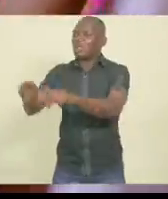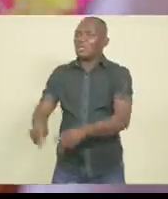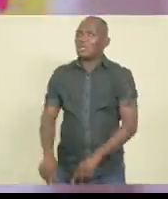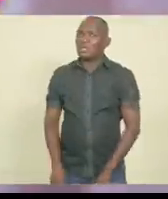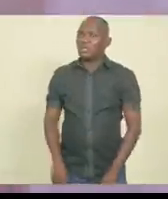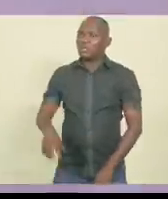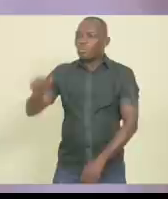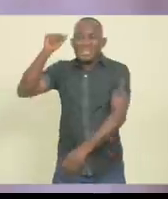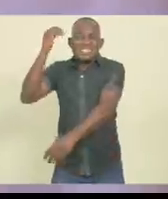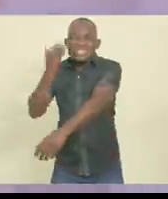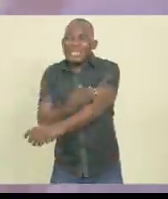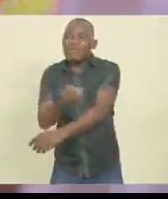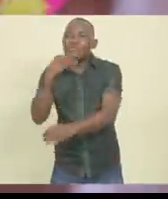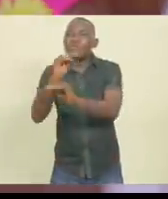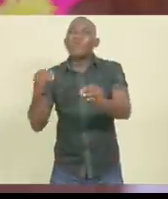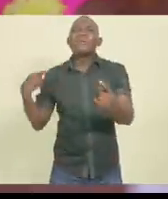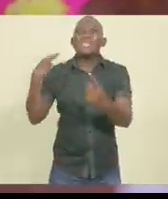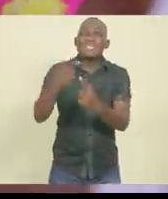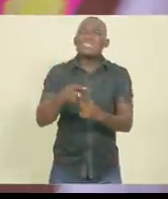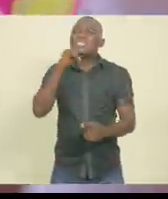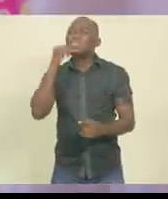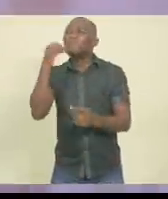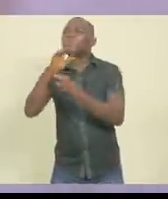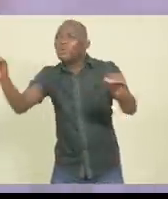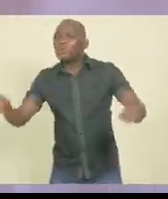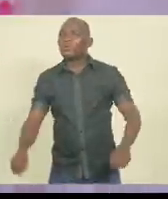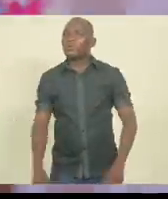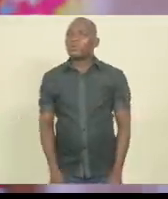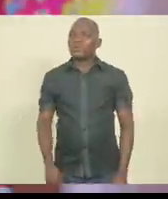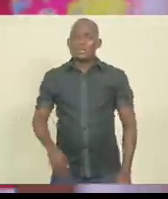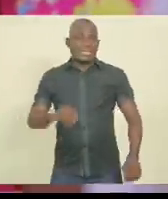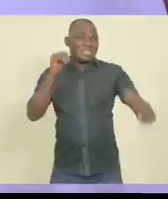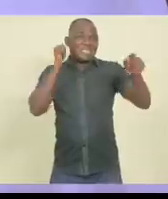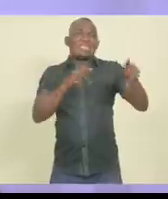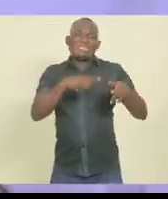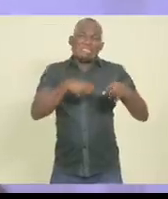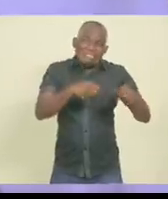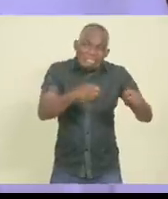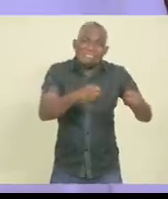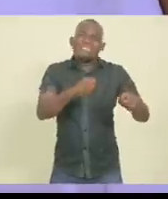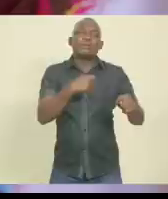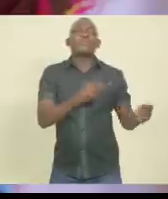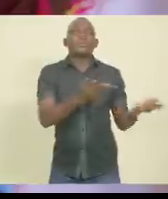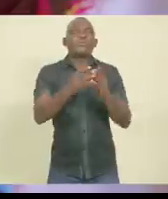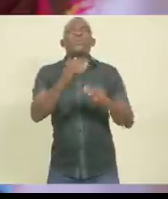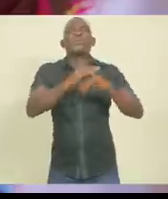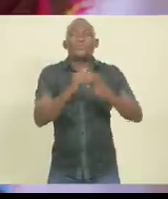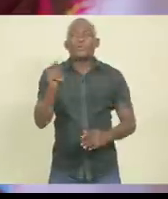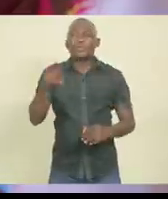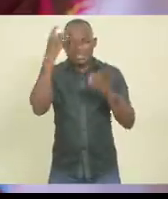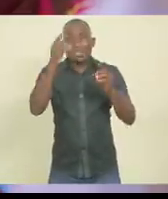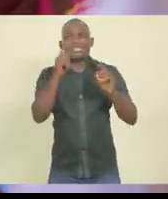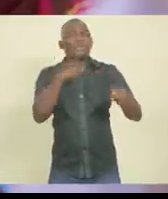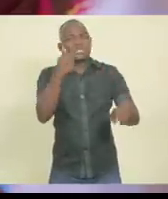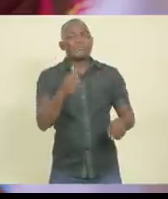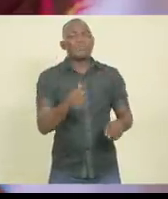Your son has not eaten anything since yesterday and Patience was trying to take me there so I could talk to him since you have decided to turn